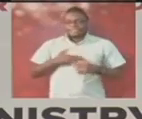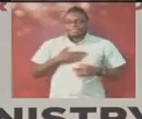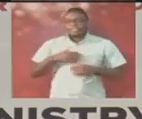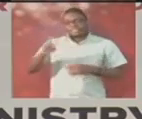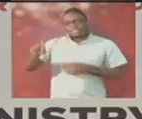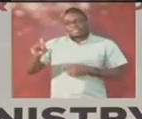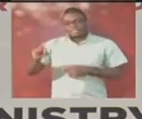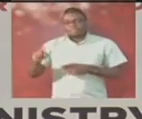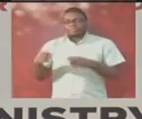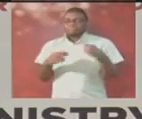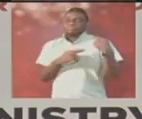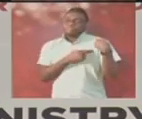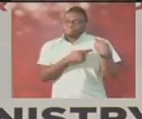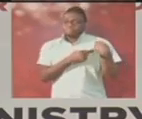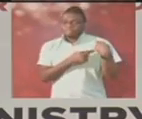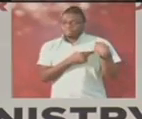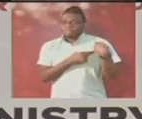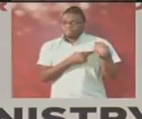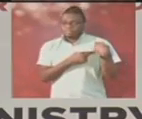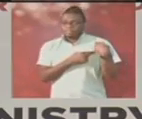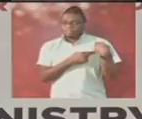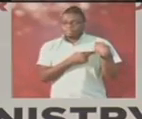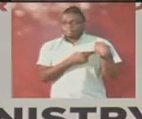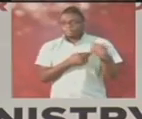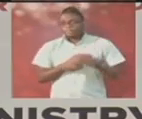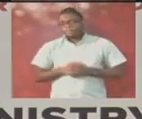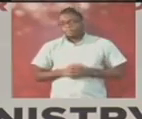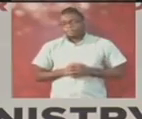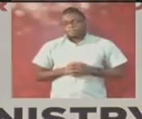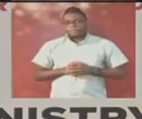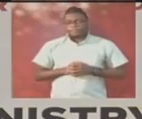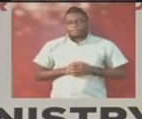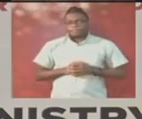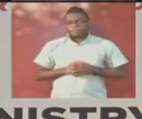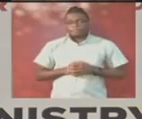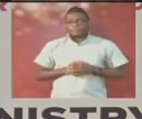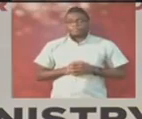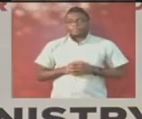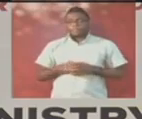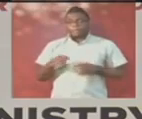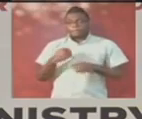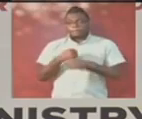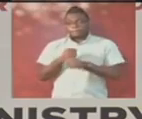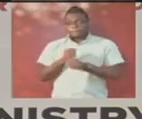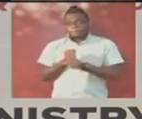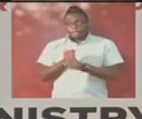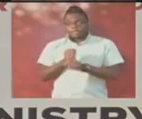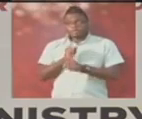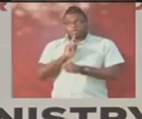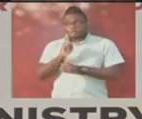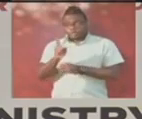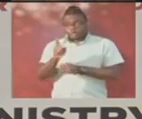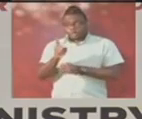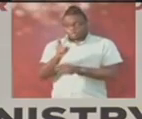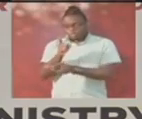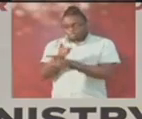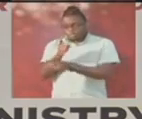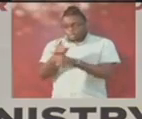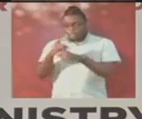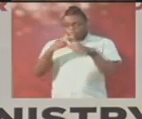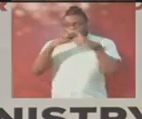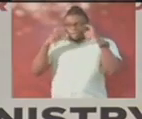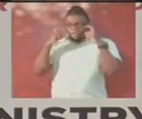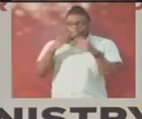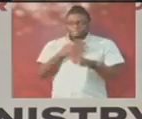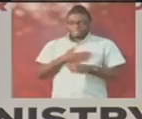our hands, watch our distance, and let's wear our mask properly. Please, ladies and gentlemen, this